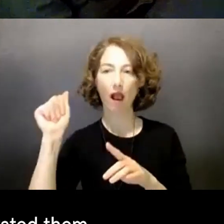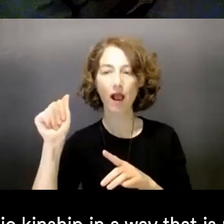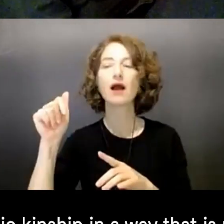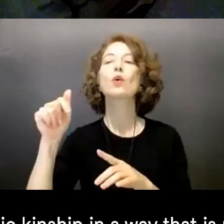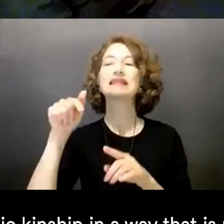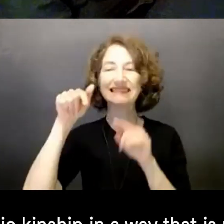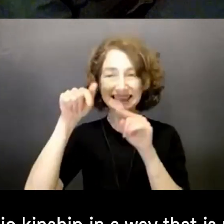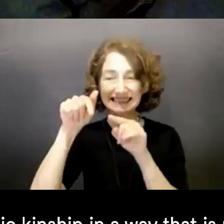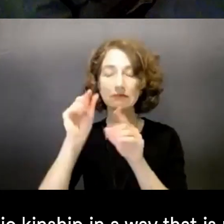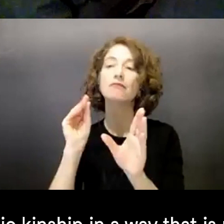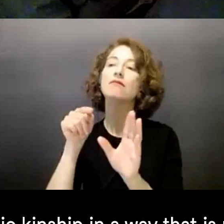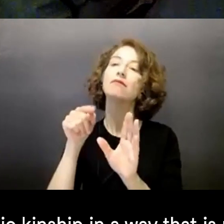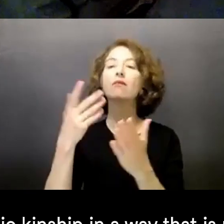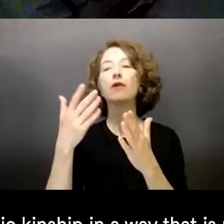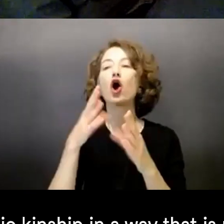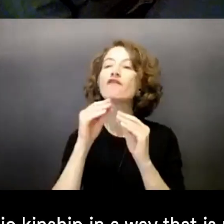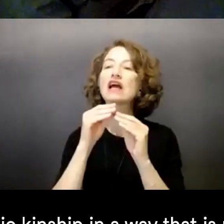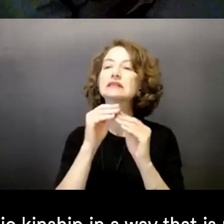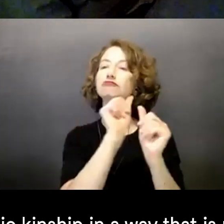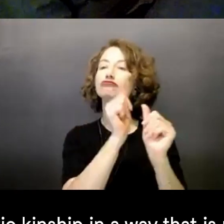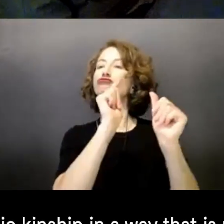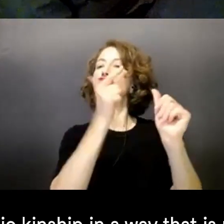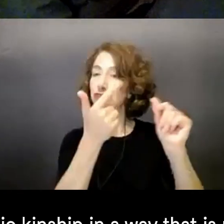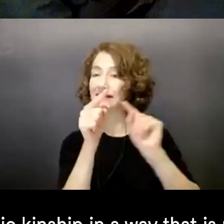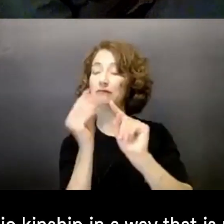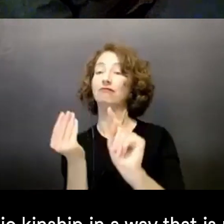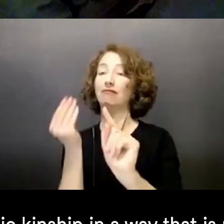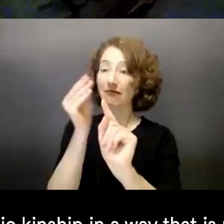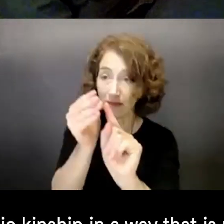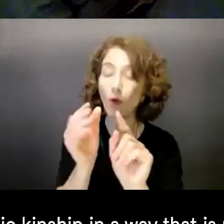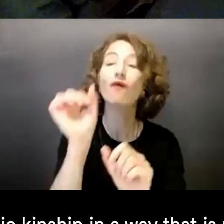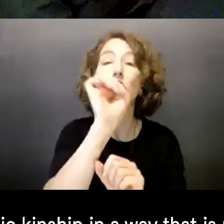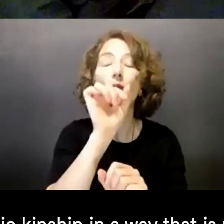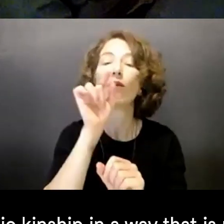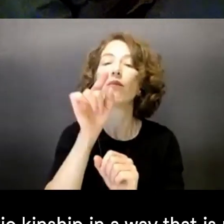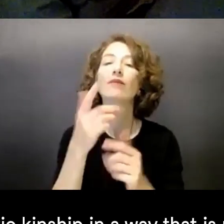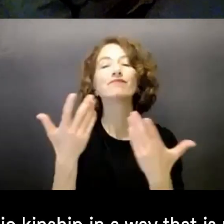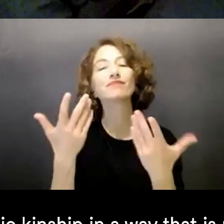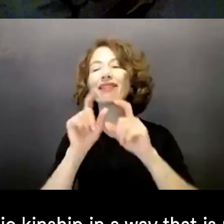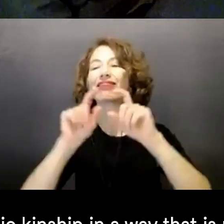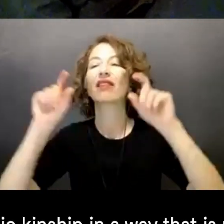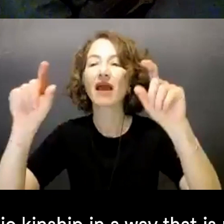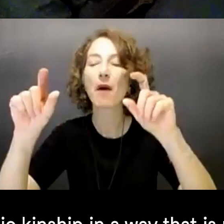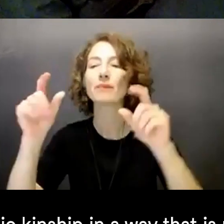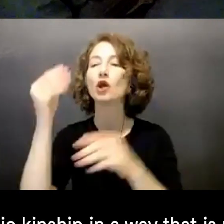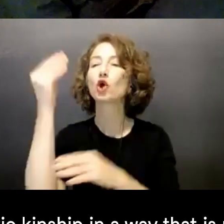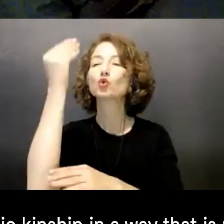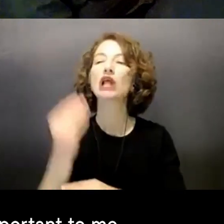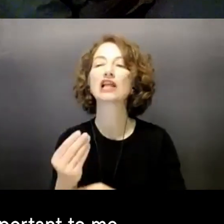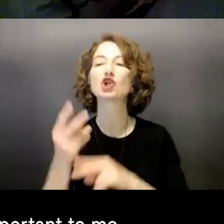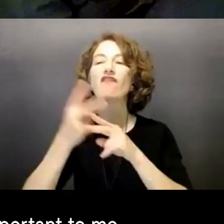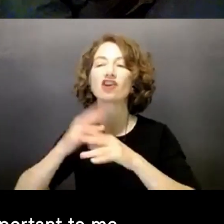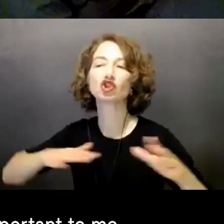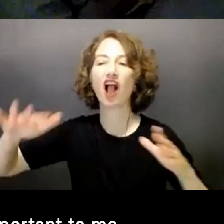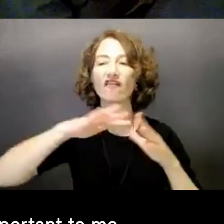of the conference because they will speak about artistic kinship in a way that is rich and knowledgeable,